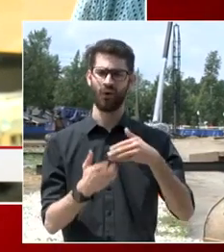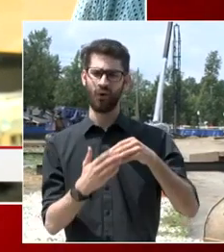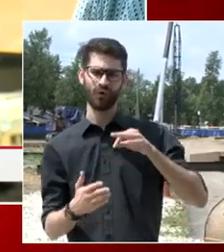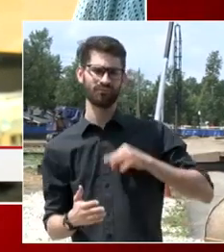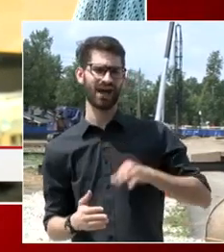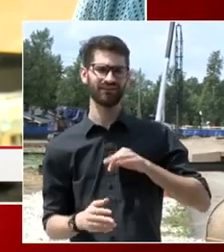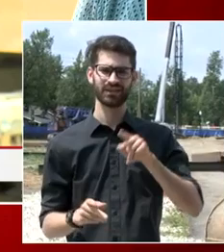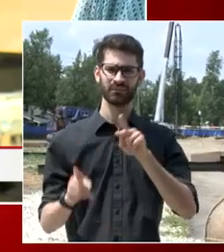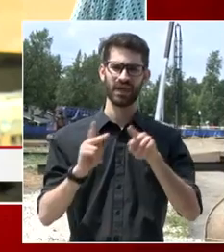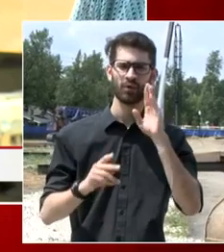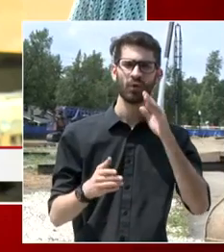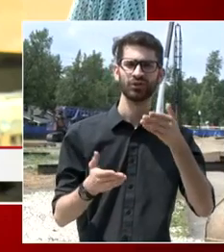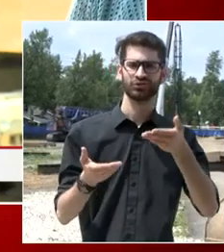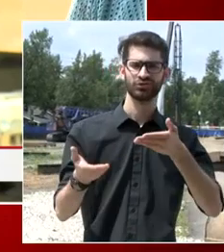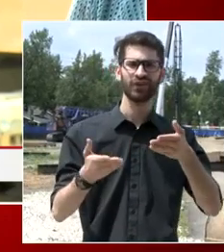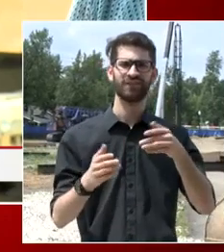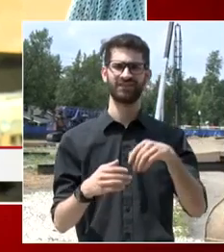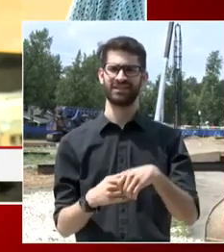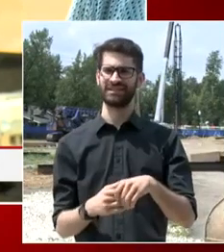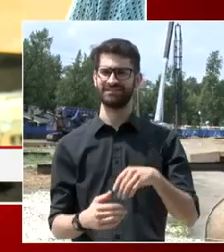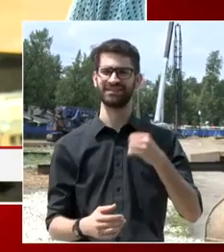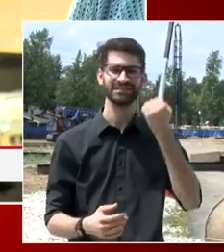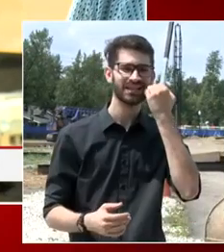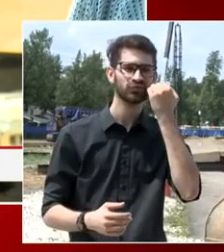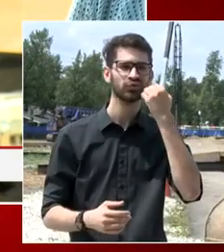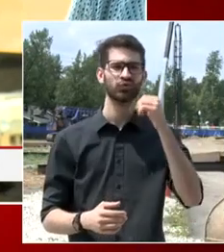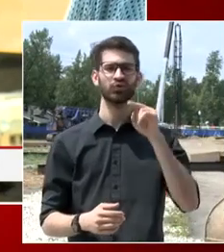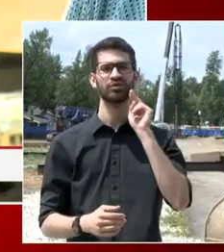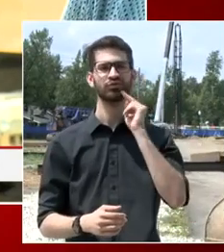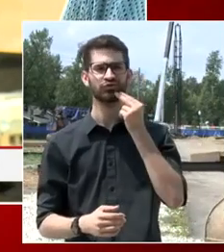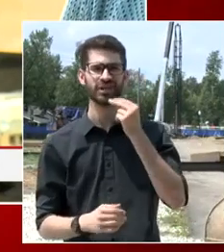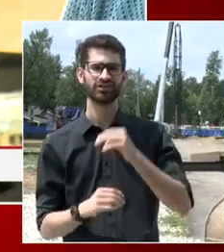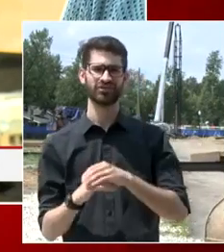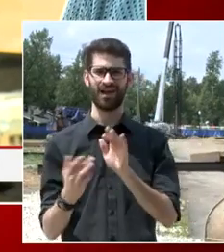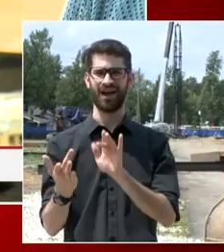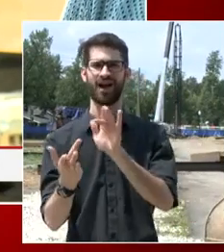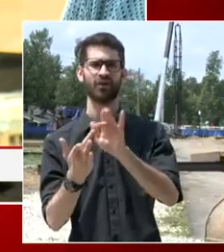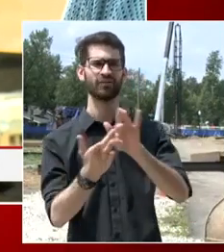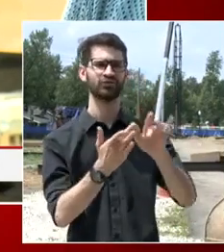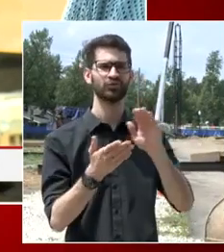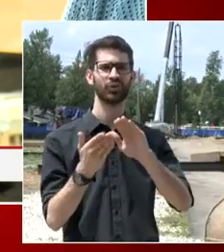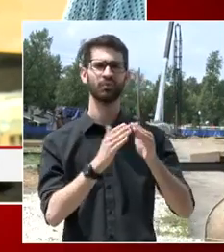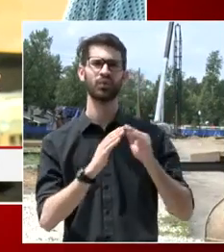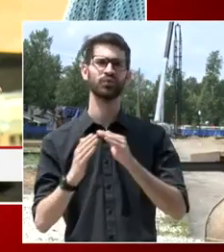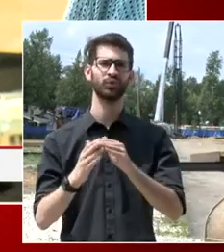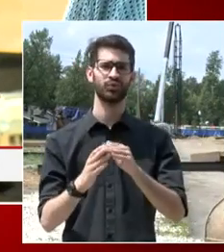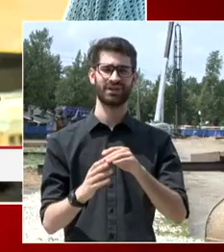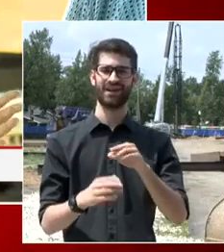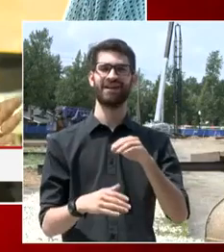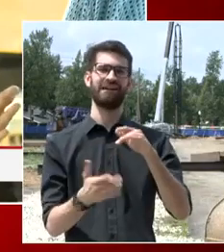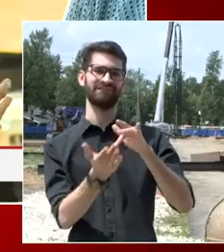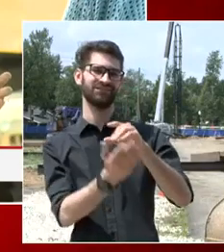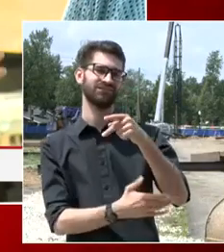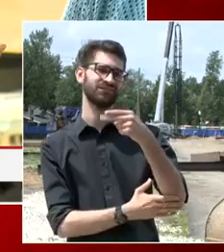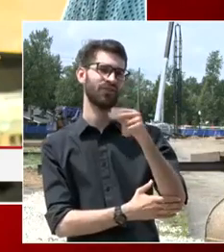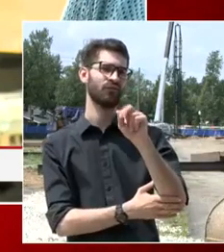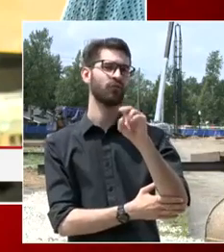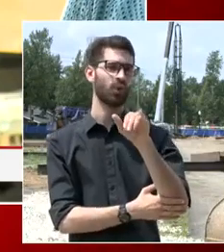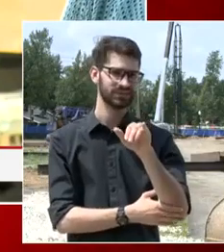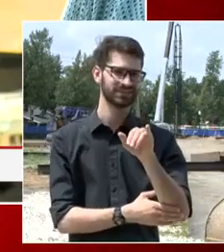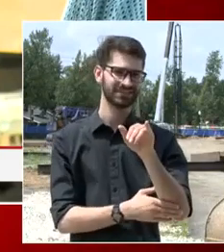legal services, dental, nutrition, outreach, and community health. Pharmacy, and we'll have a pharmacy on the ground